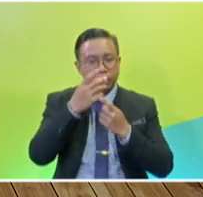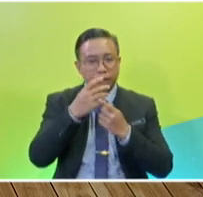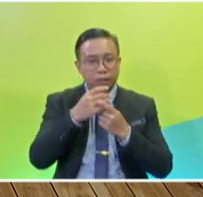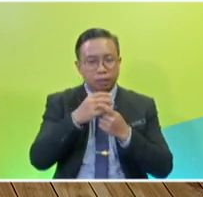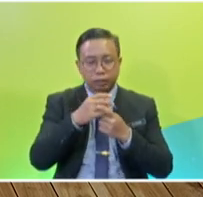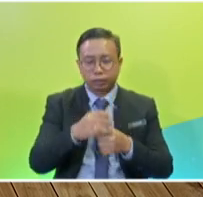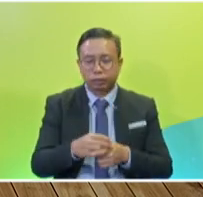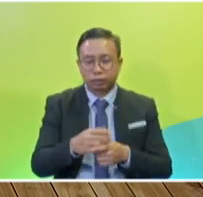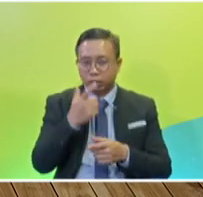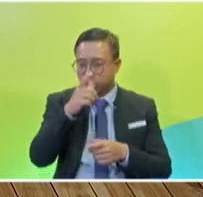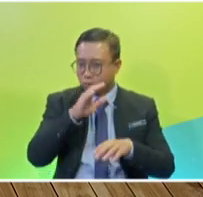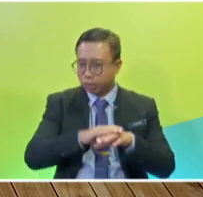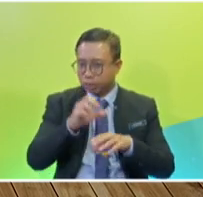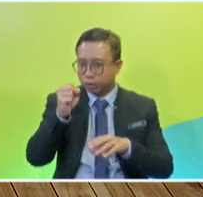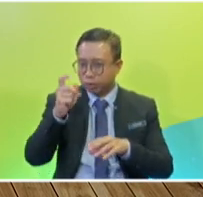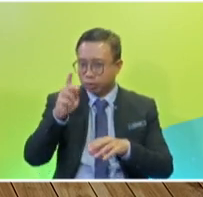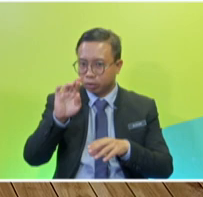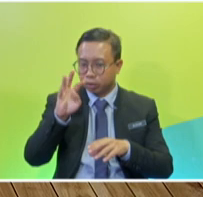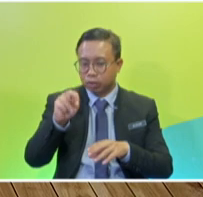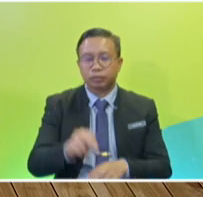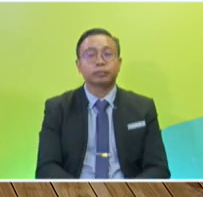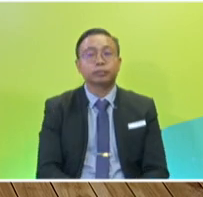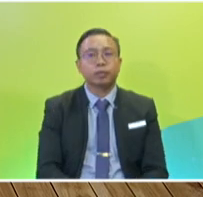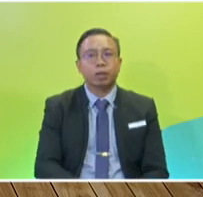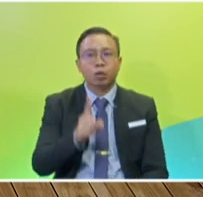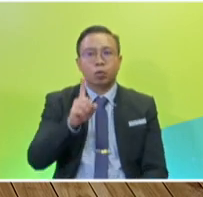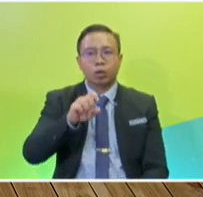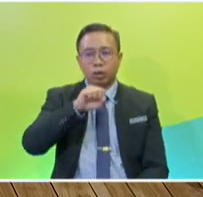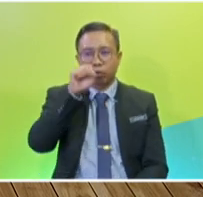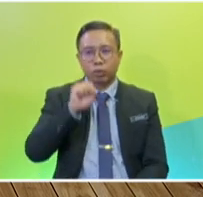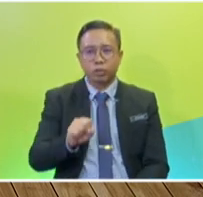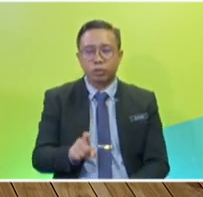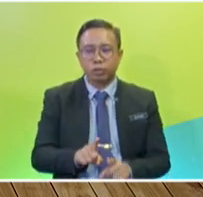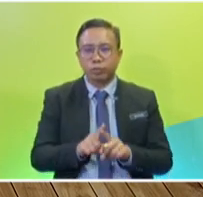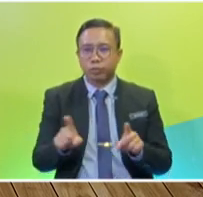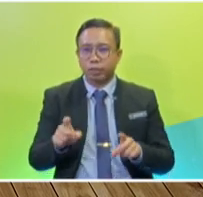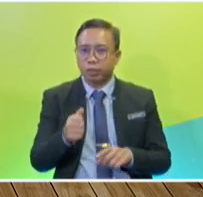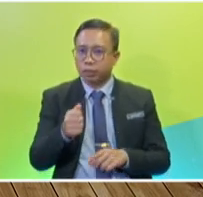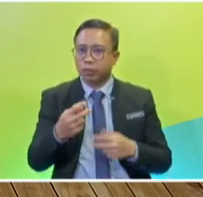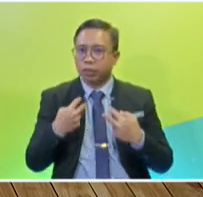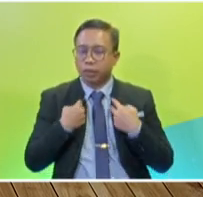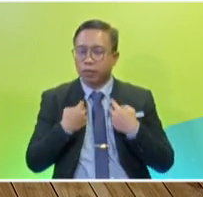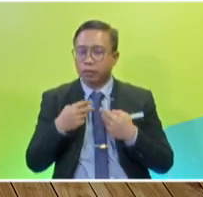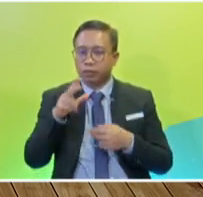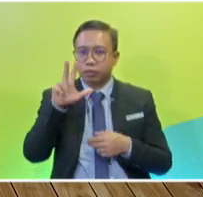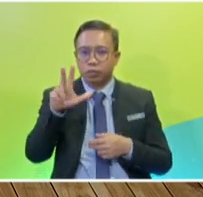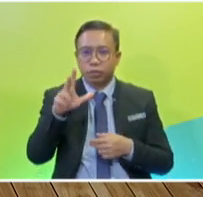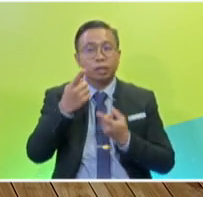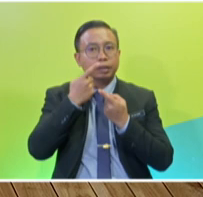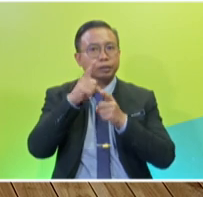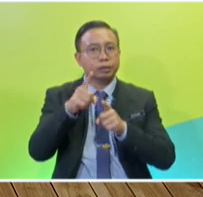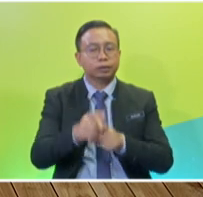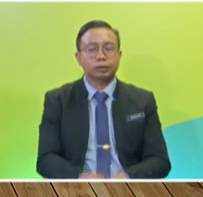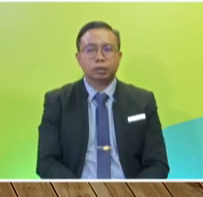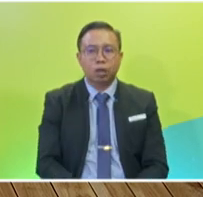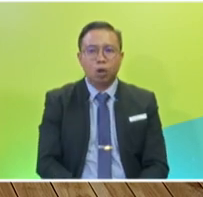Now, look at the screen, guys. You have one question, but you will be having three answers. Shafika,